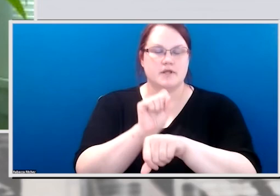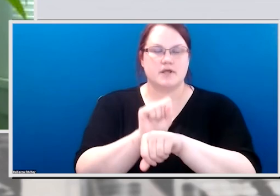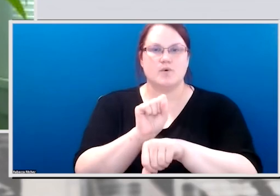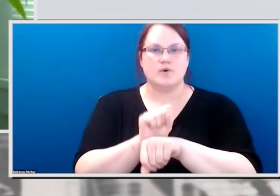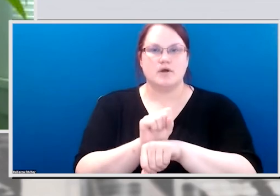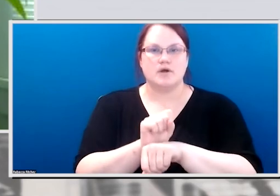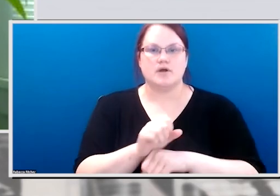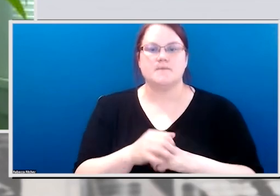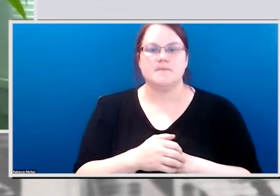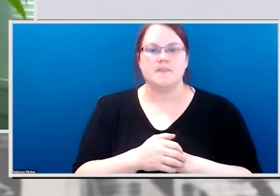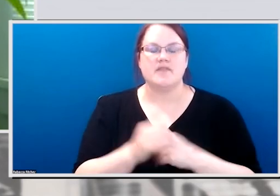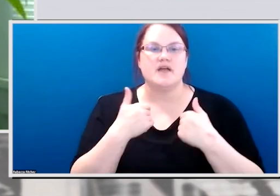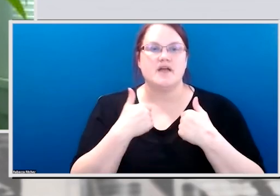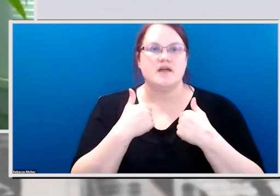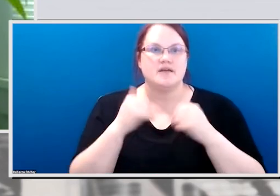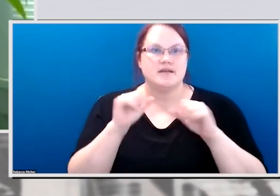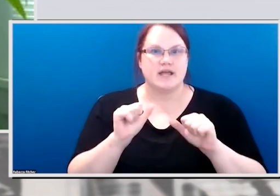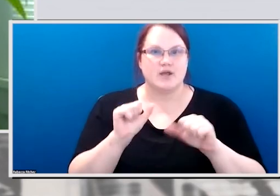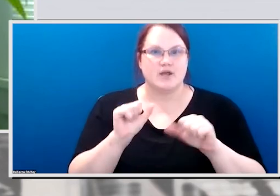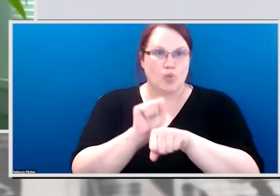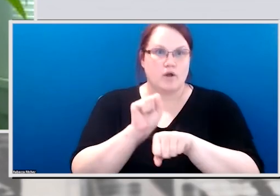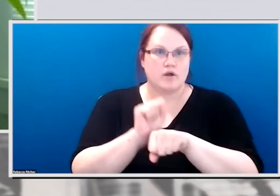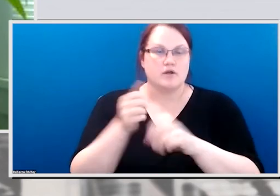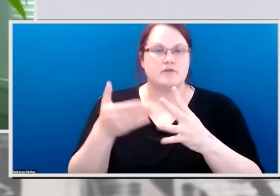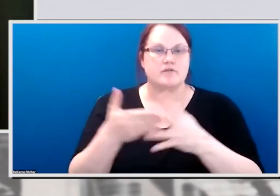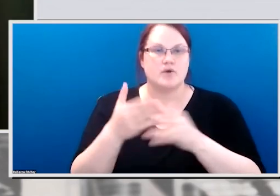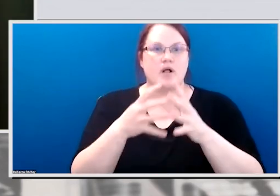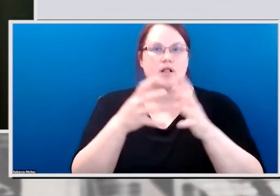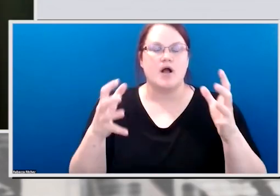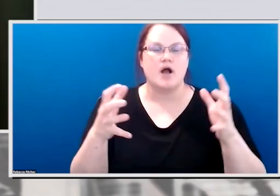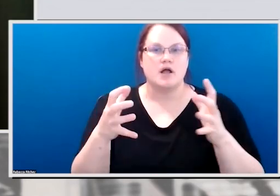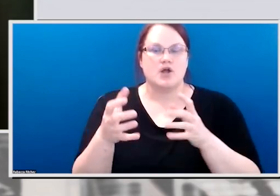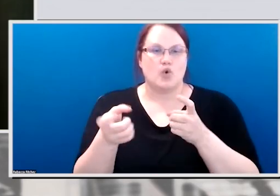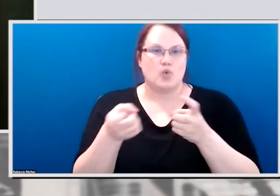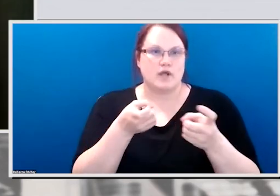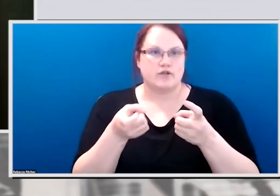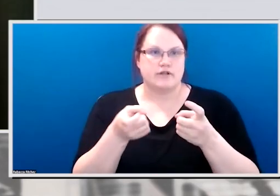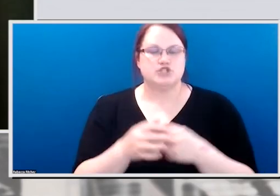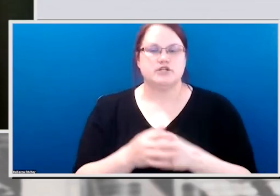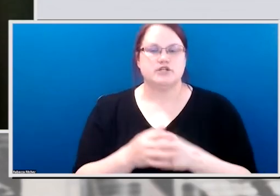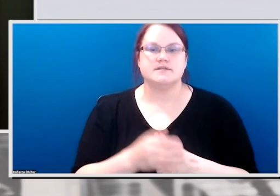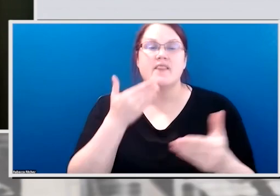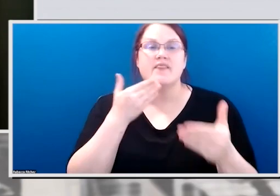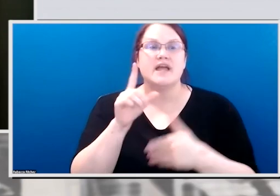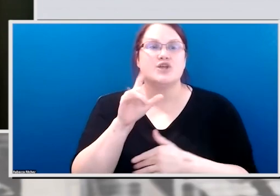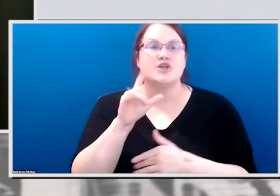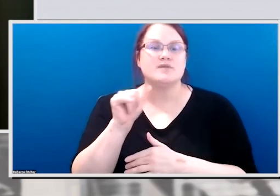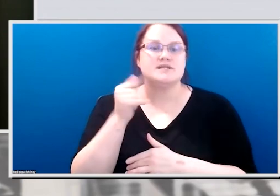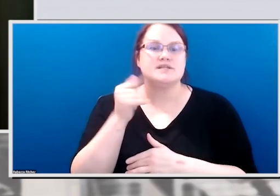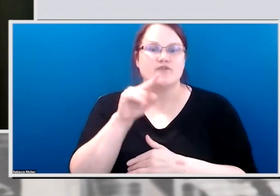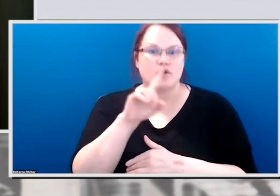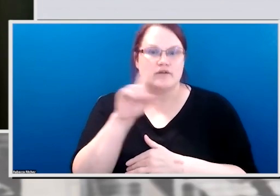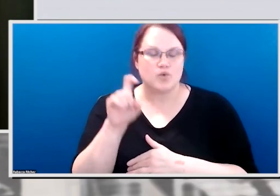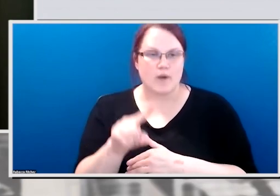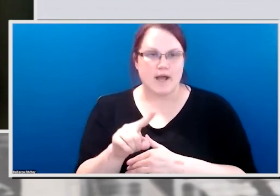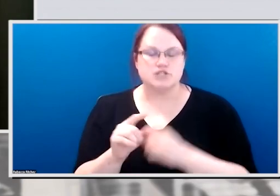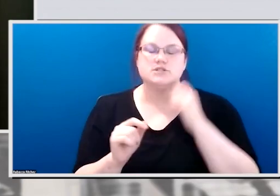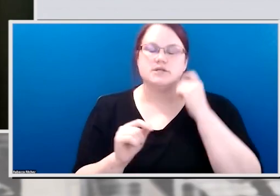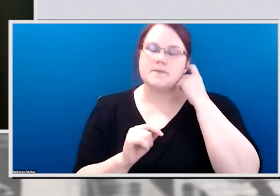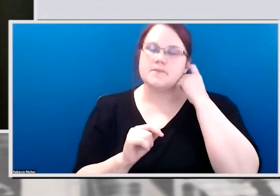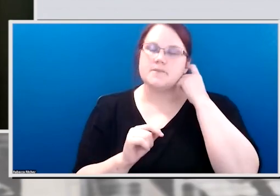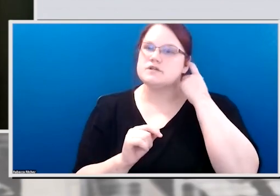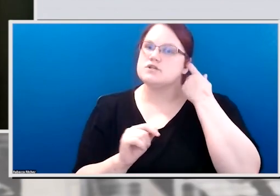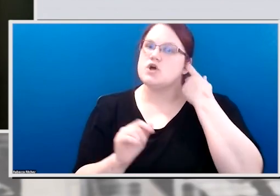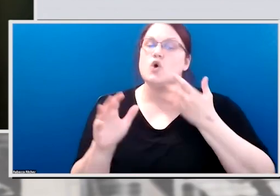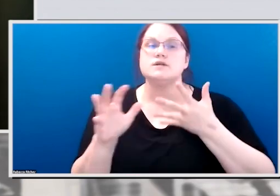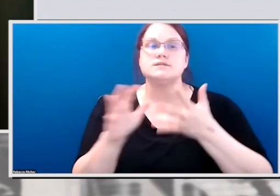their way through a lot of regulations. Thanks, Dave. Thanks, Lisa, for the question. So in terms of the